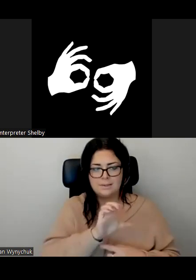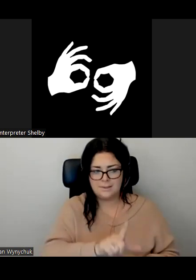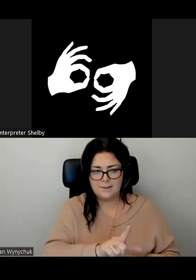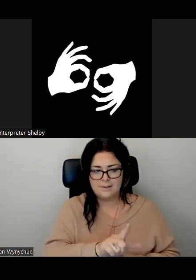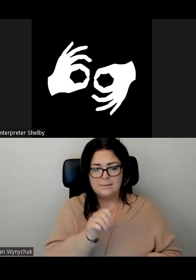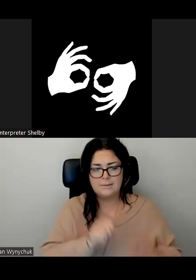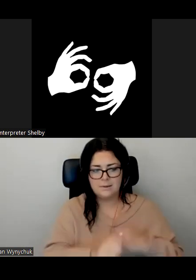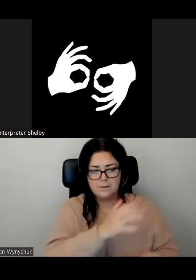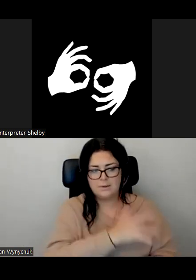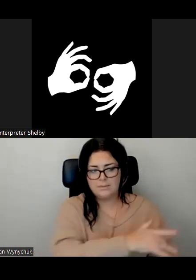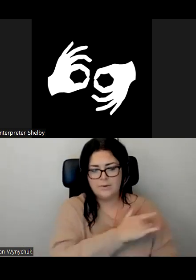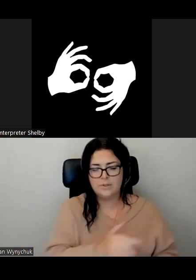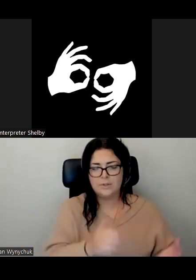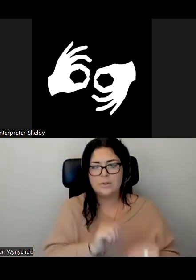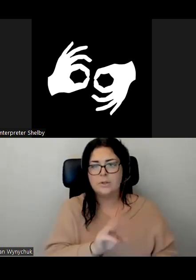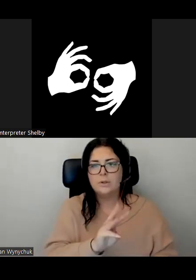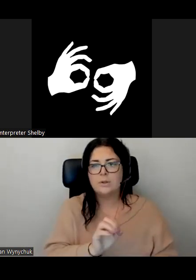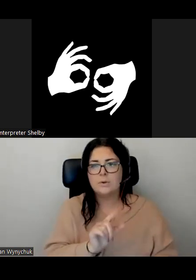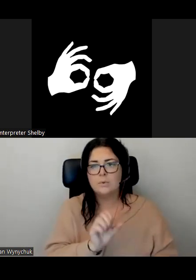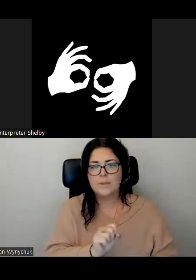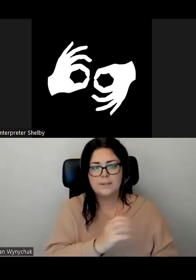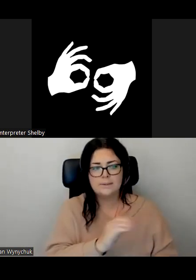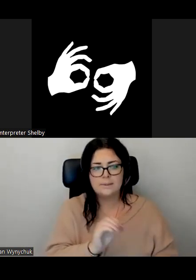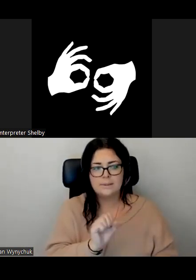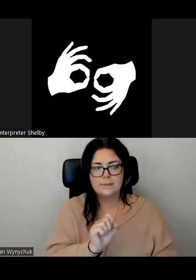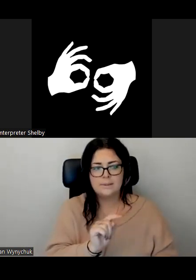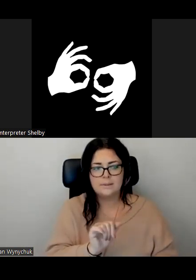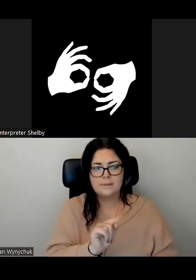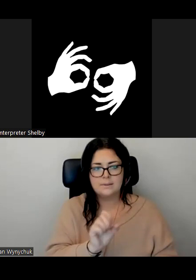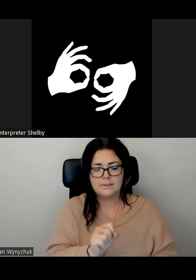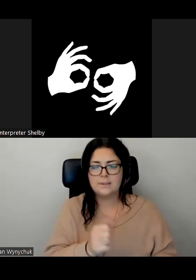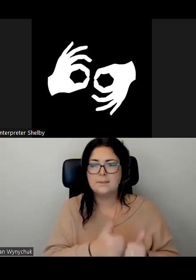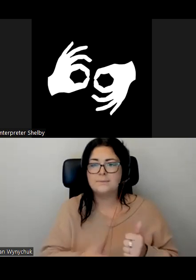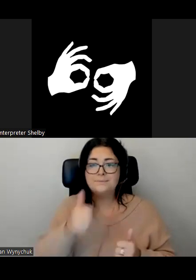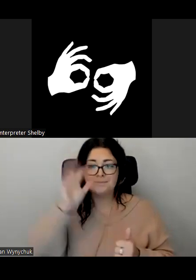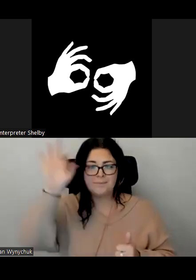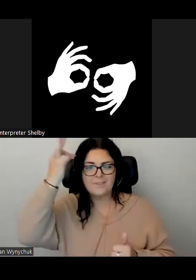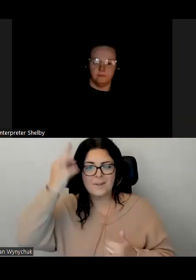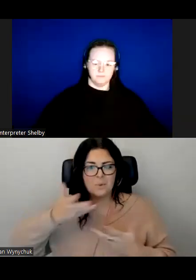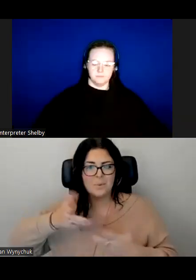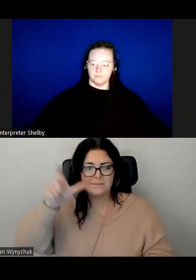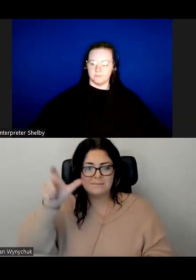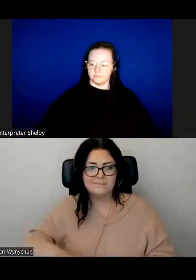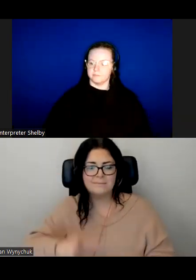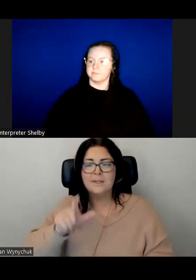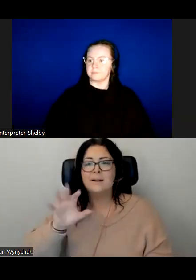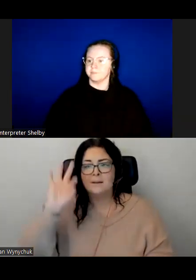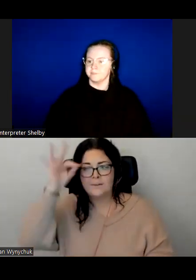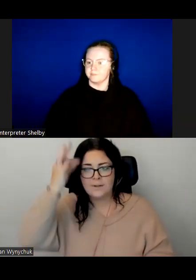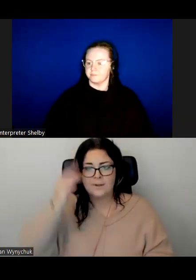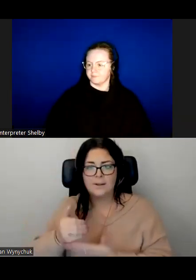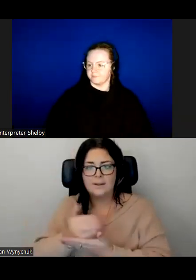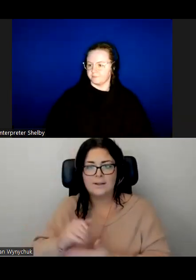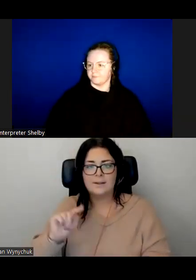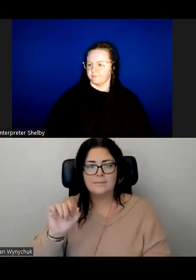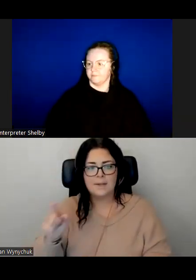law, and wills and estates, as I've mentioned before. Your federal laws are things like the federal income tax, Canada